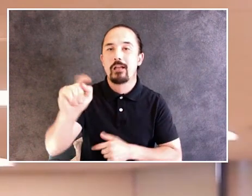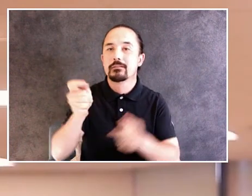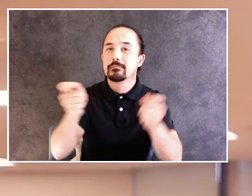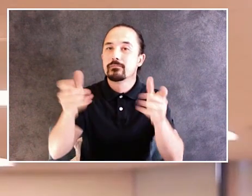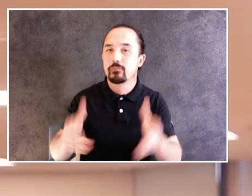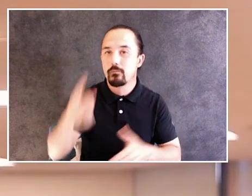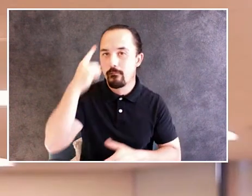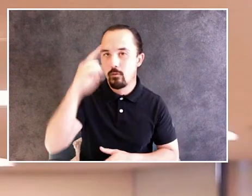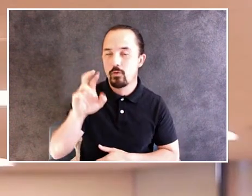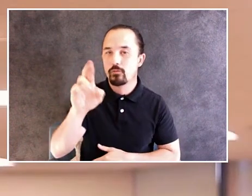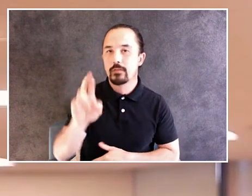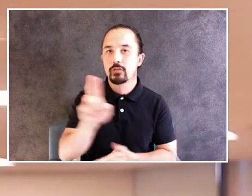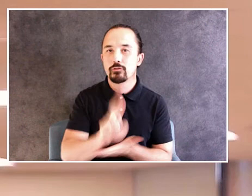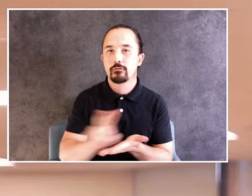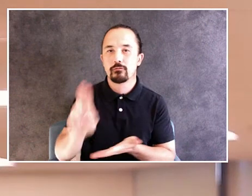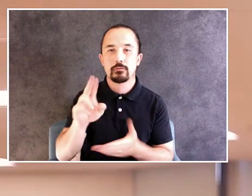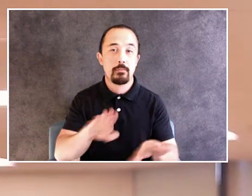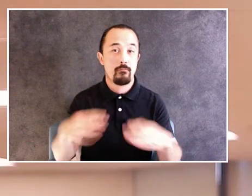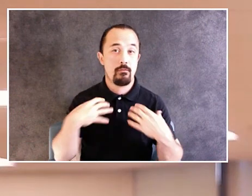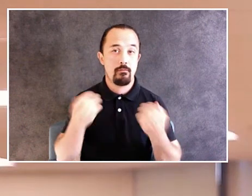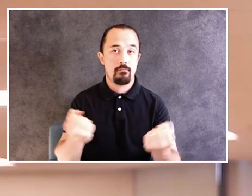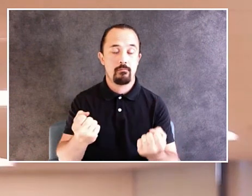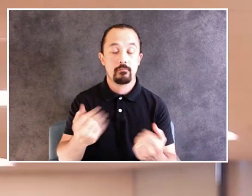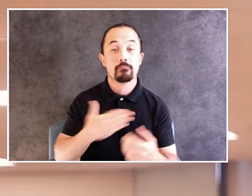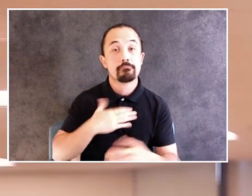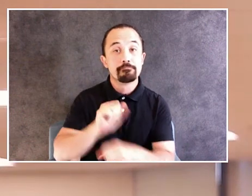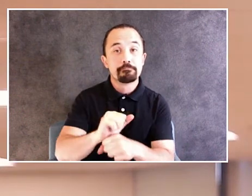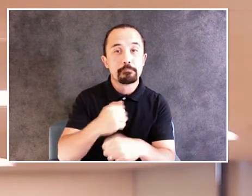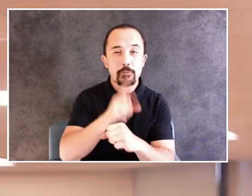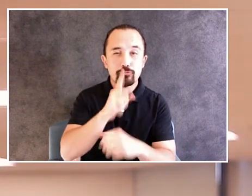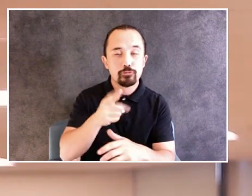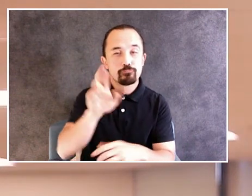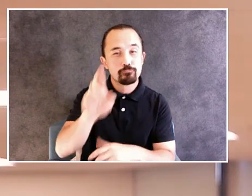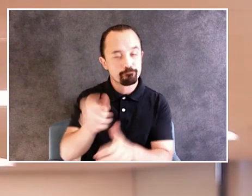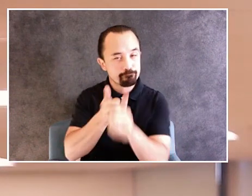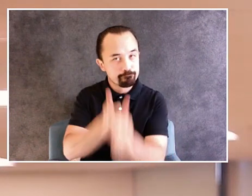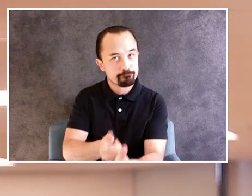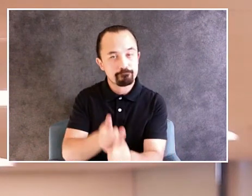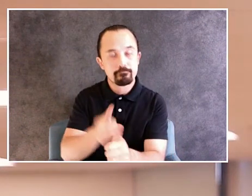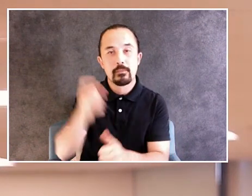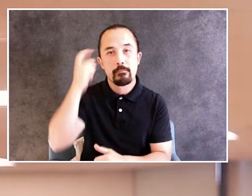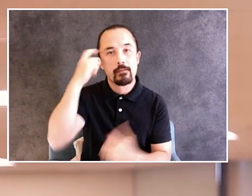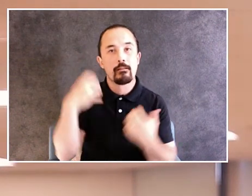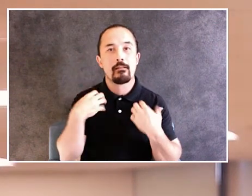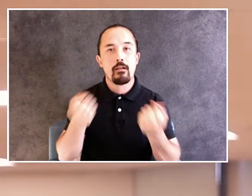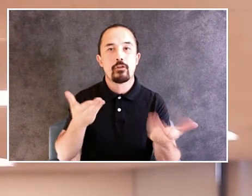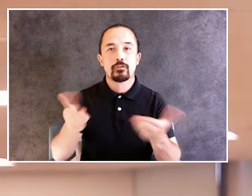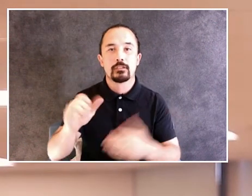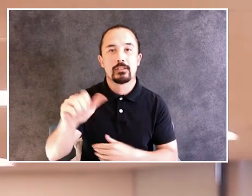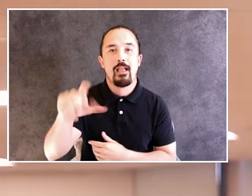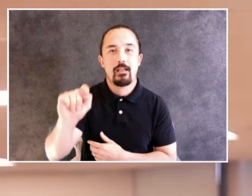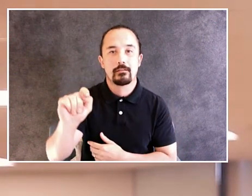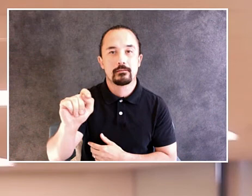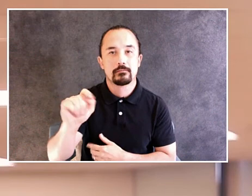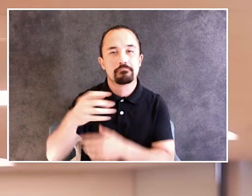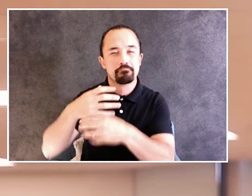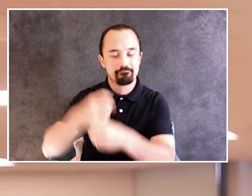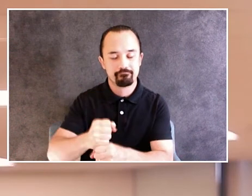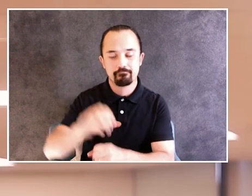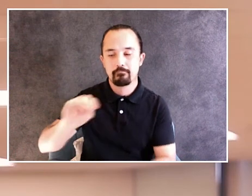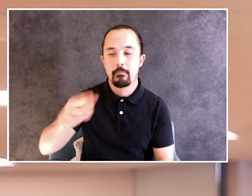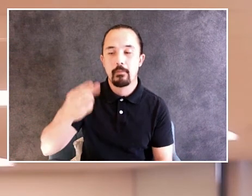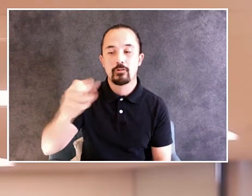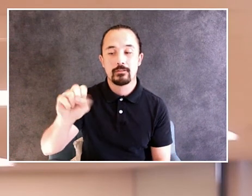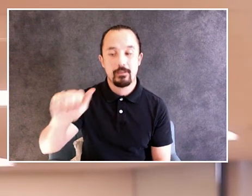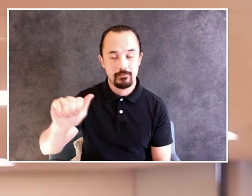Health. My job is to ensure Riverside's compliance with the Mental Health Services Act, otherwise known as MHSA, or sometimes we call it